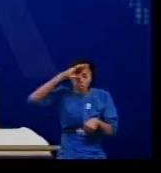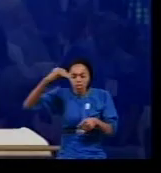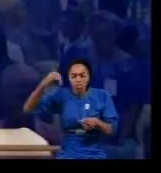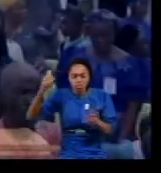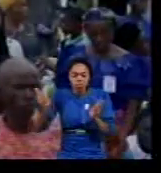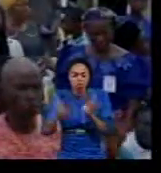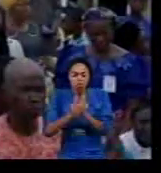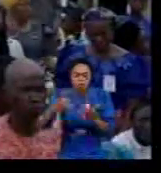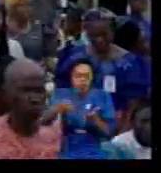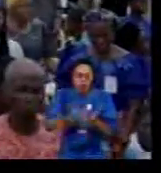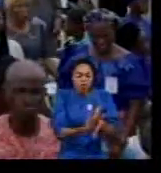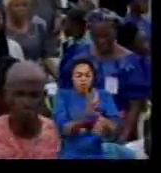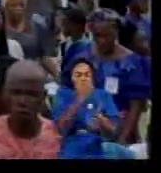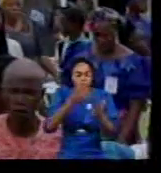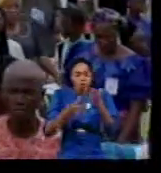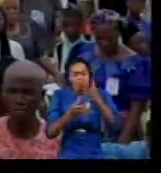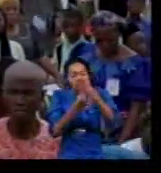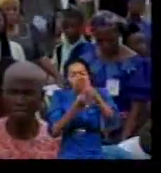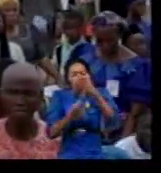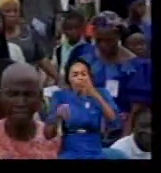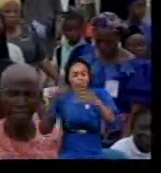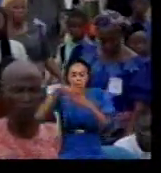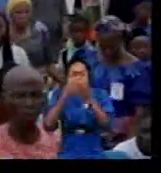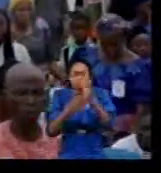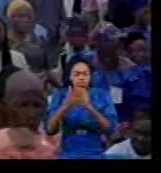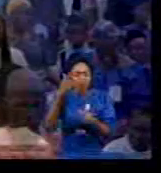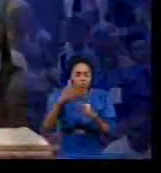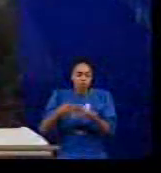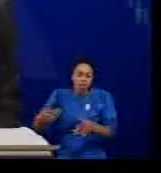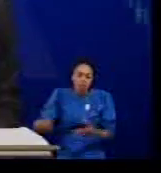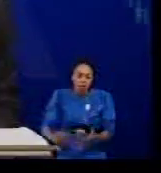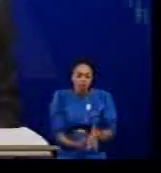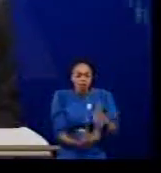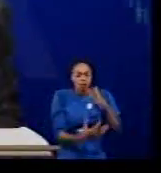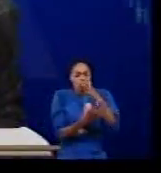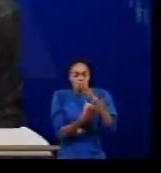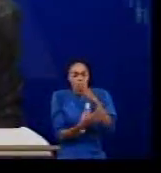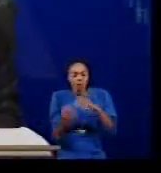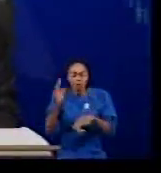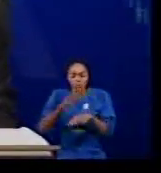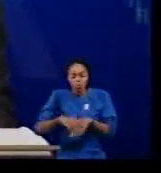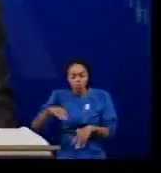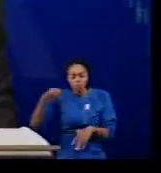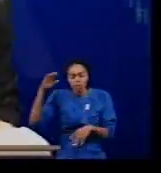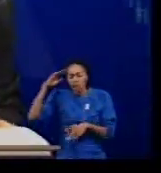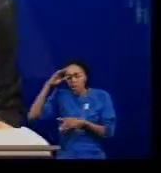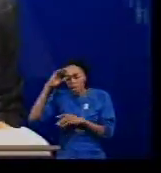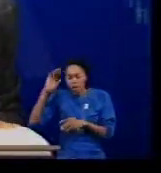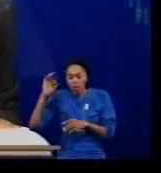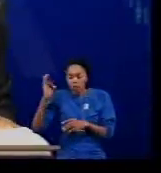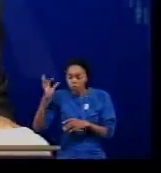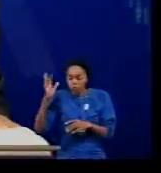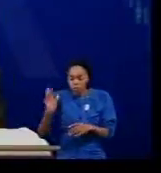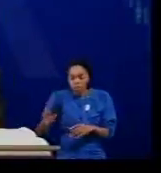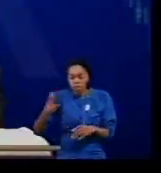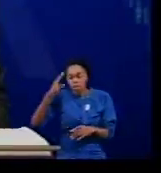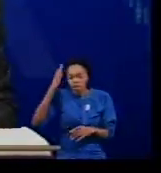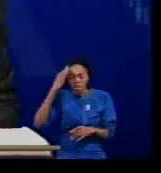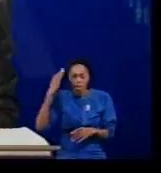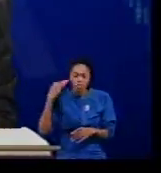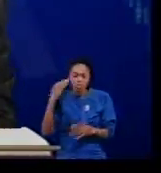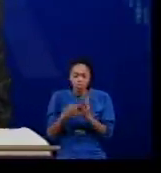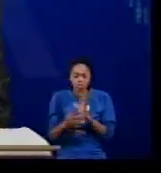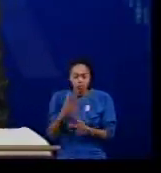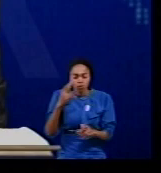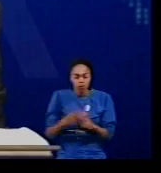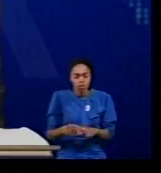2, we're told the hand of Midian prevailed against Israel, and because of the Midianites, the children of Israel